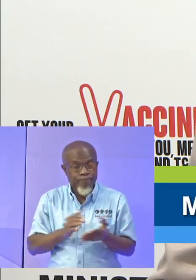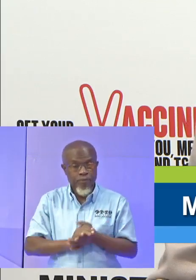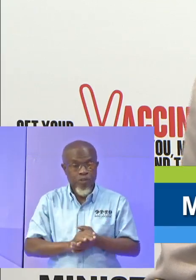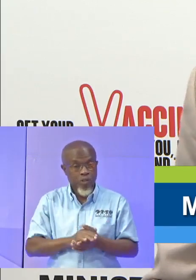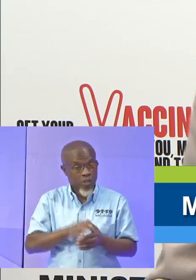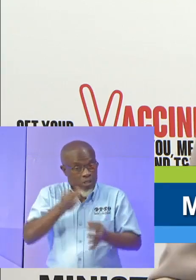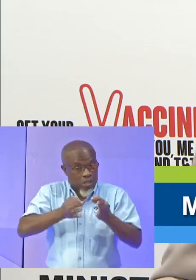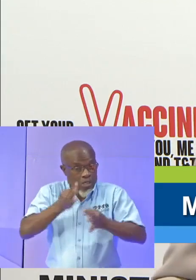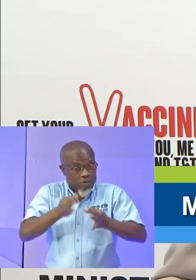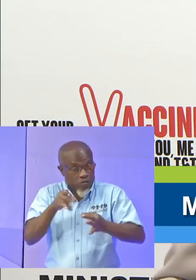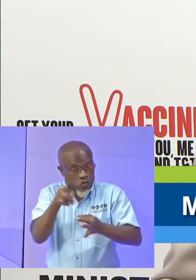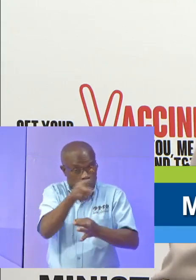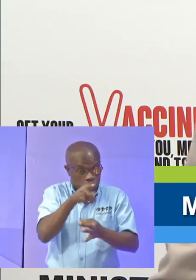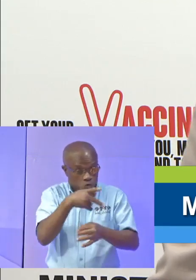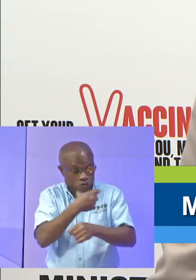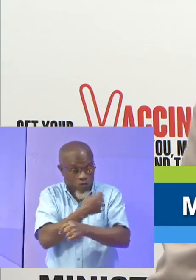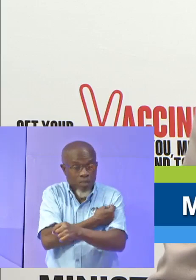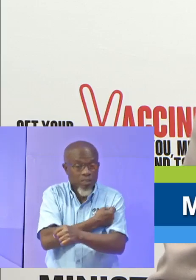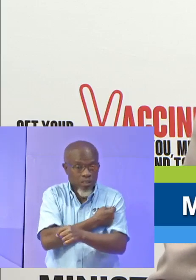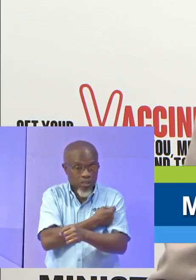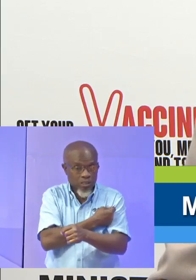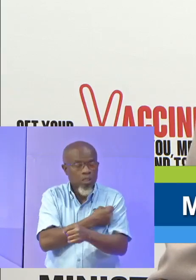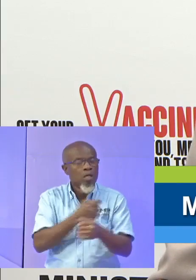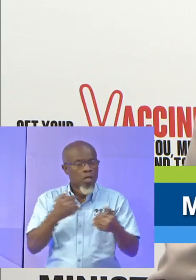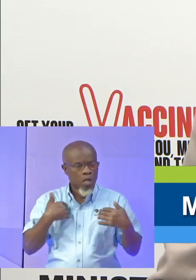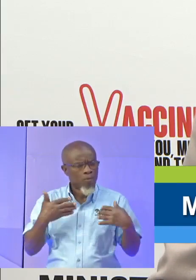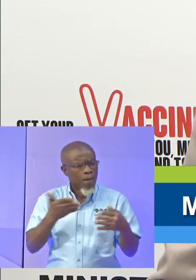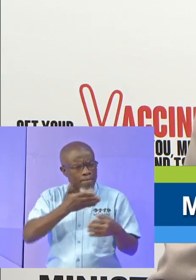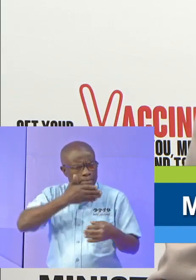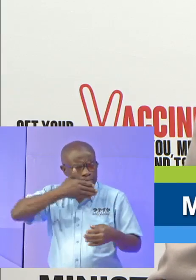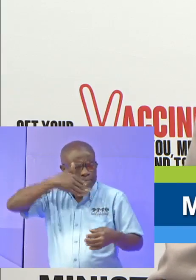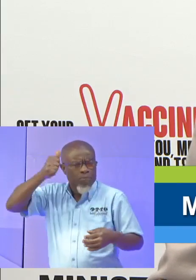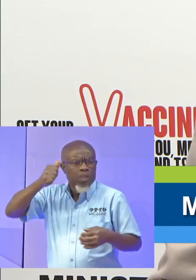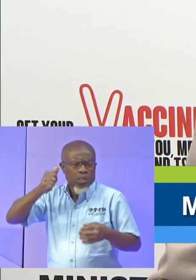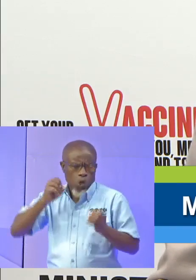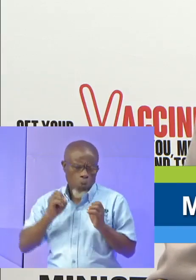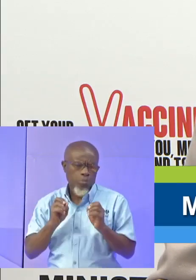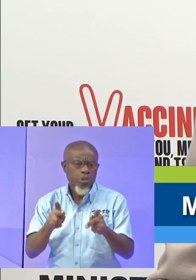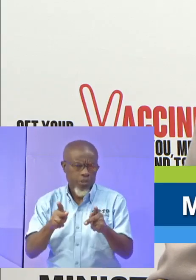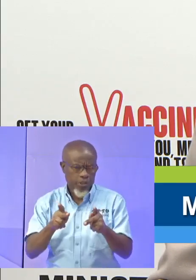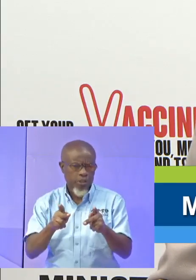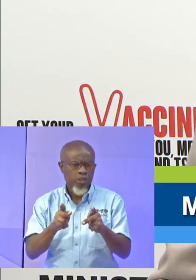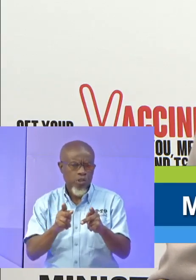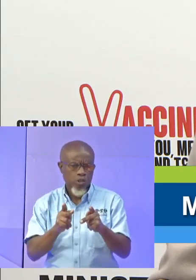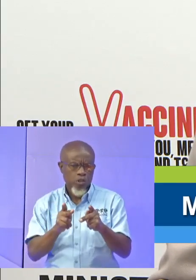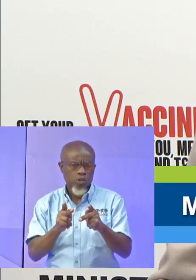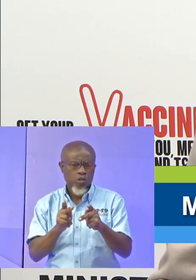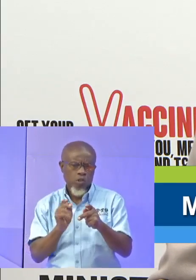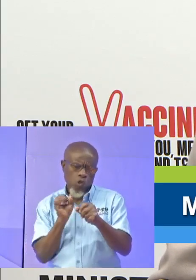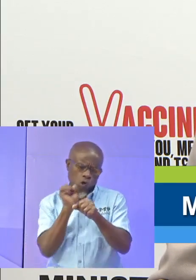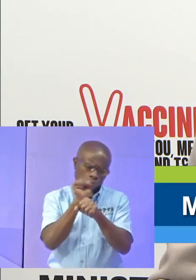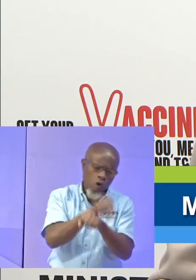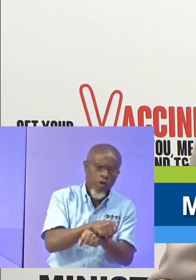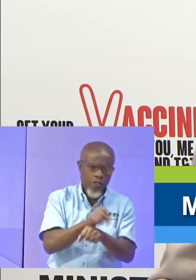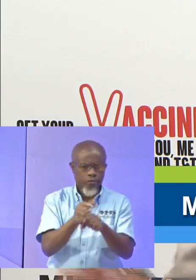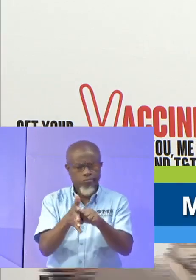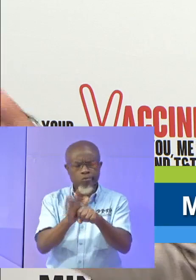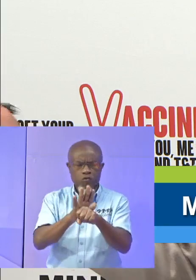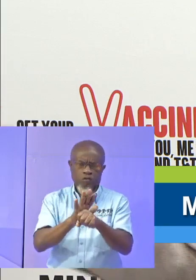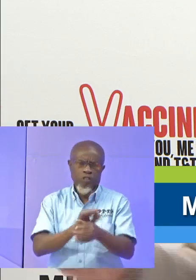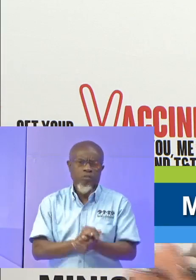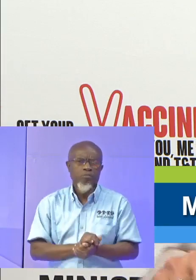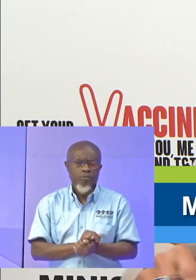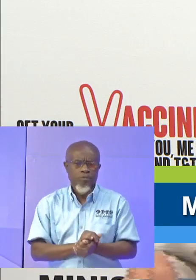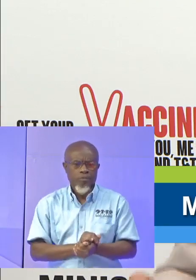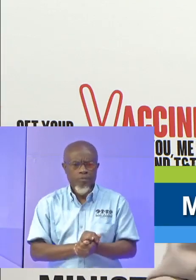vaccinated, you stand a much better chance of getting through COVID without being seriously ill or dying. But